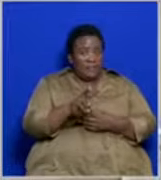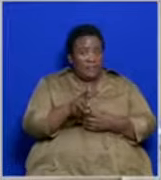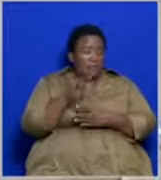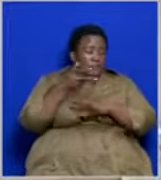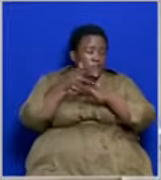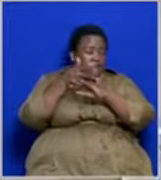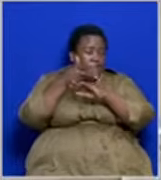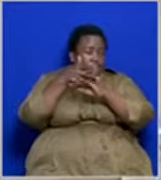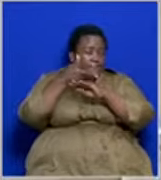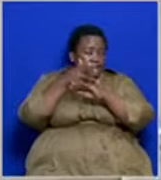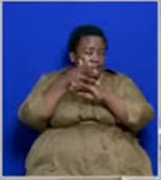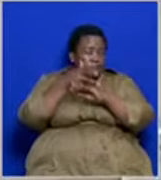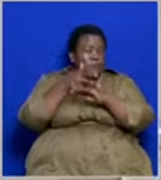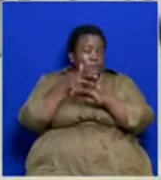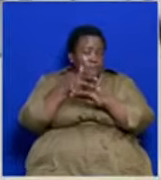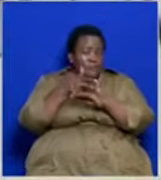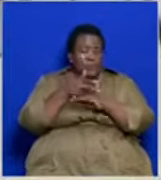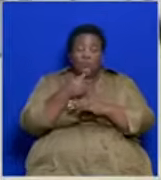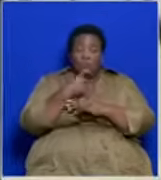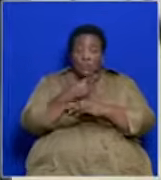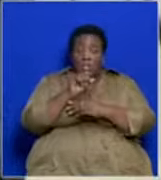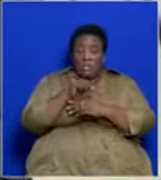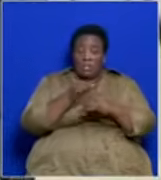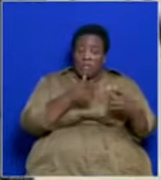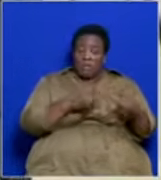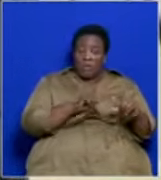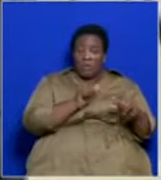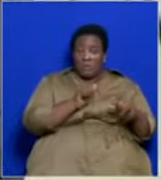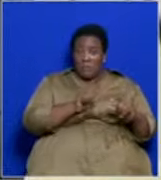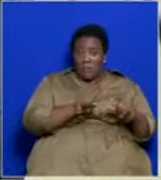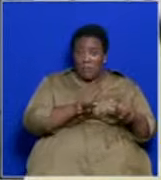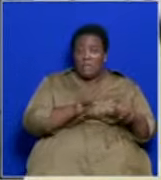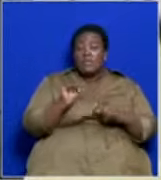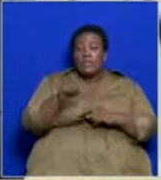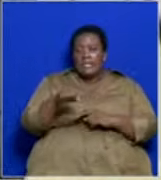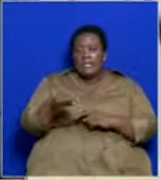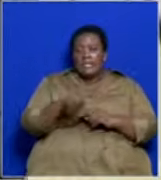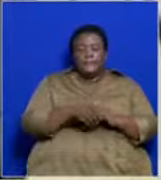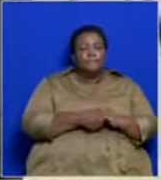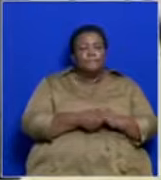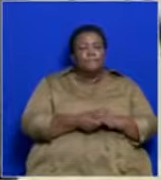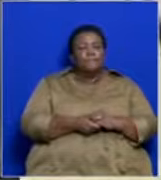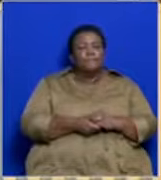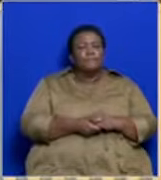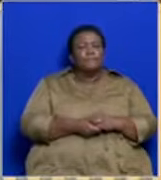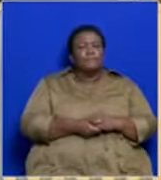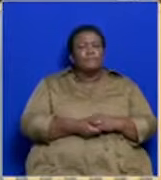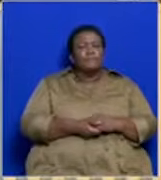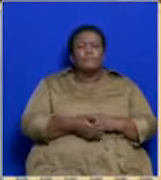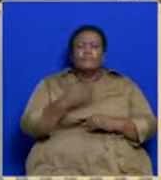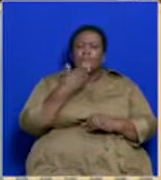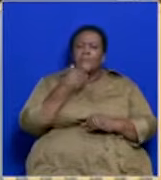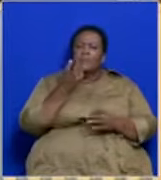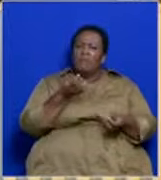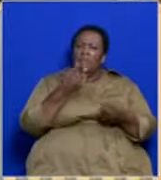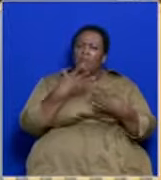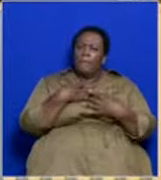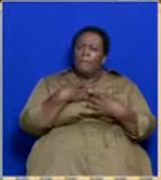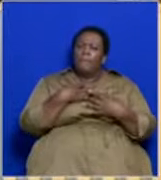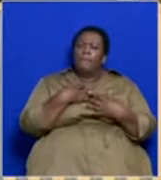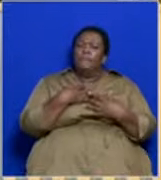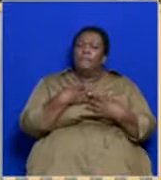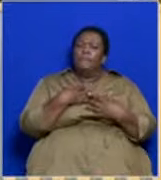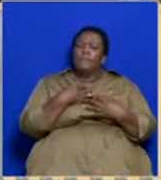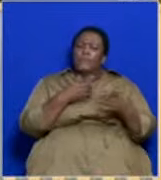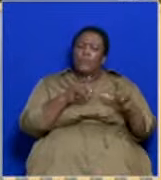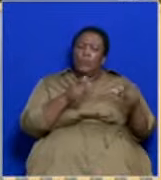You say so at paragraph 61? Yes. Can you inform the commissioners what you